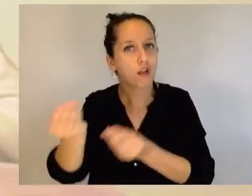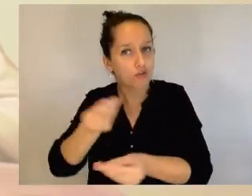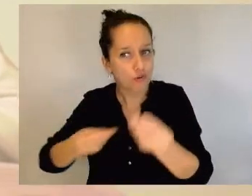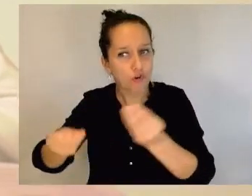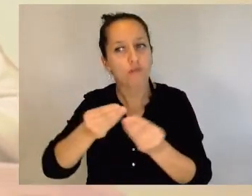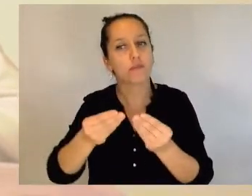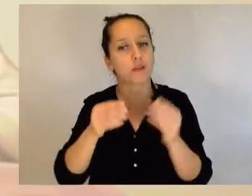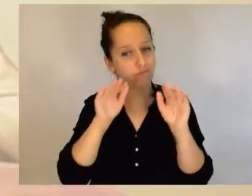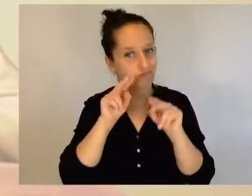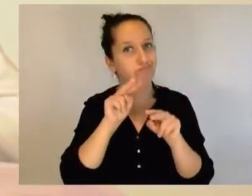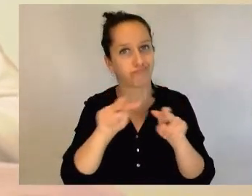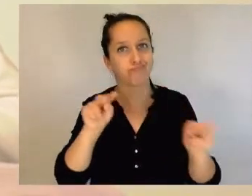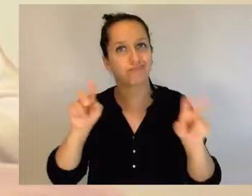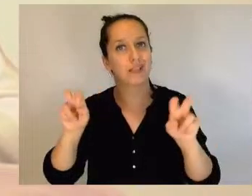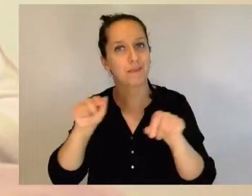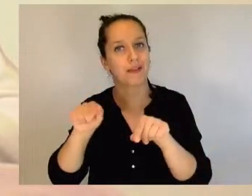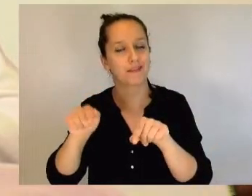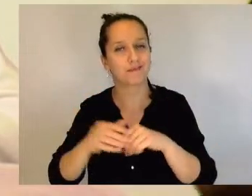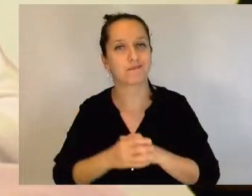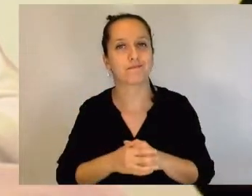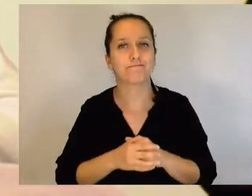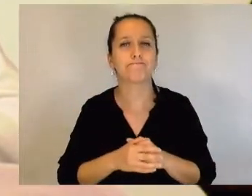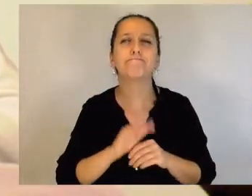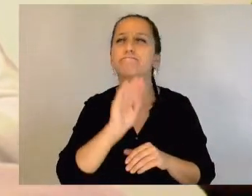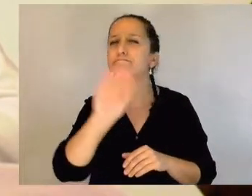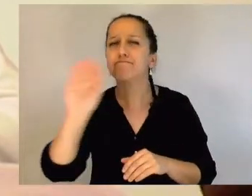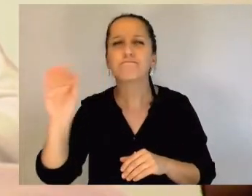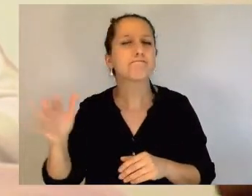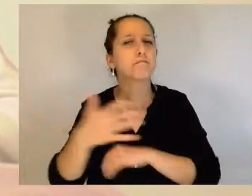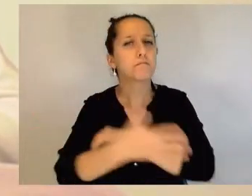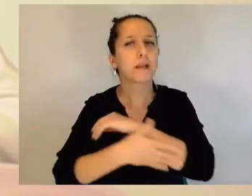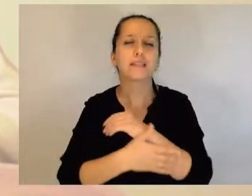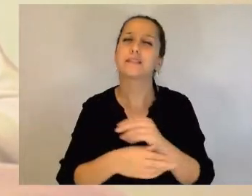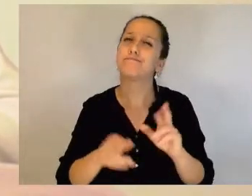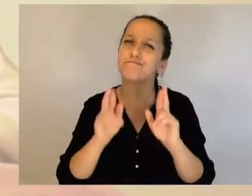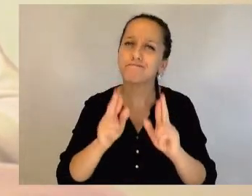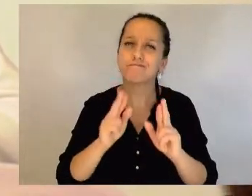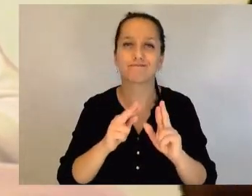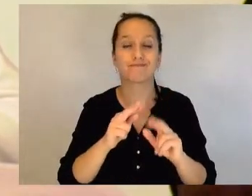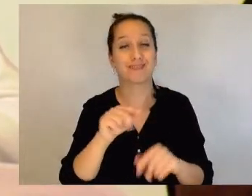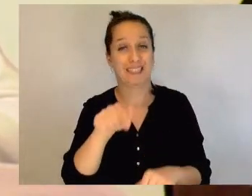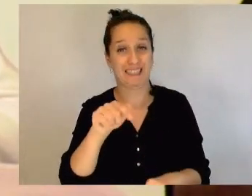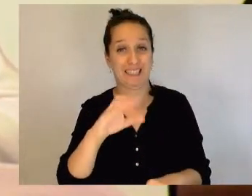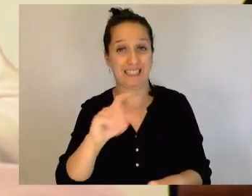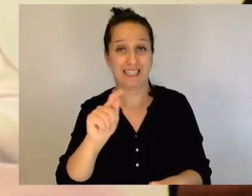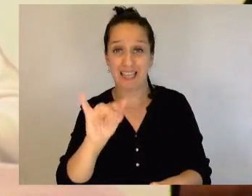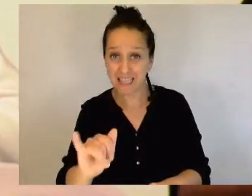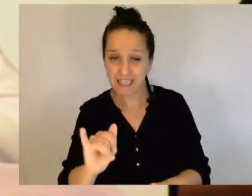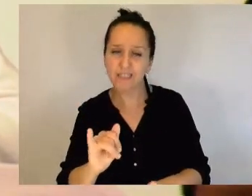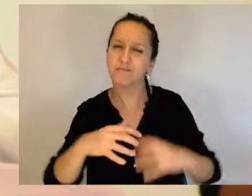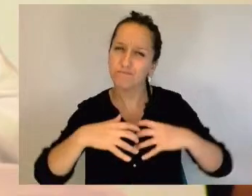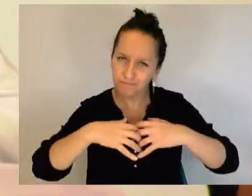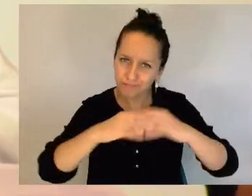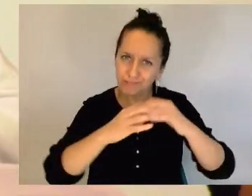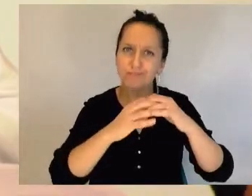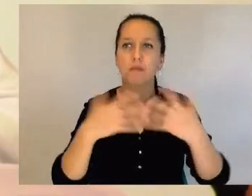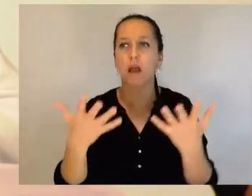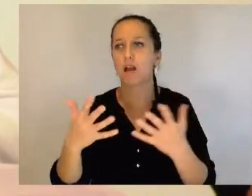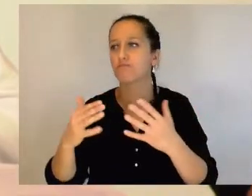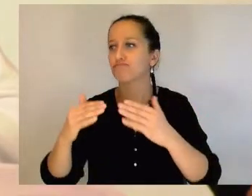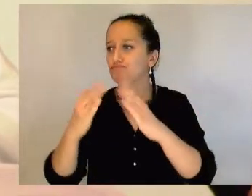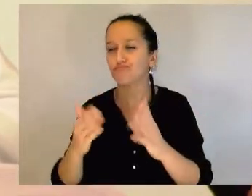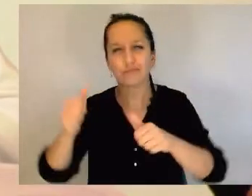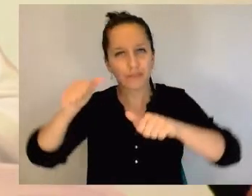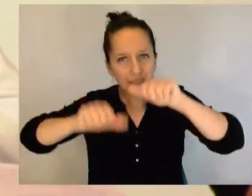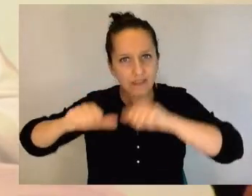and economic justice. An appeal of our countries has been to strengthen ICT tools, strengthen